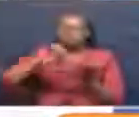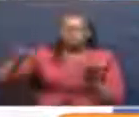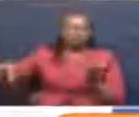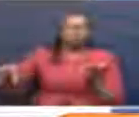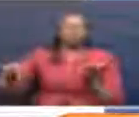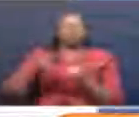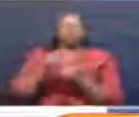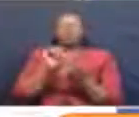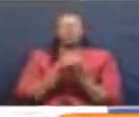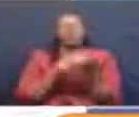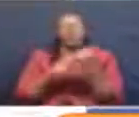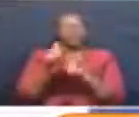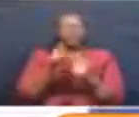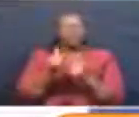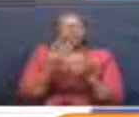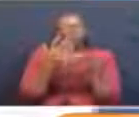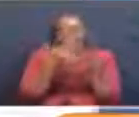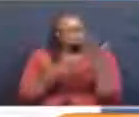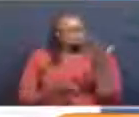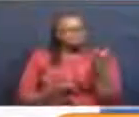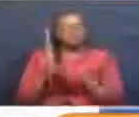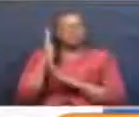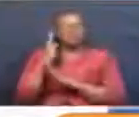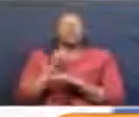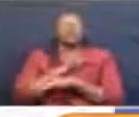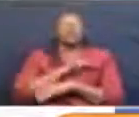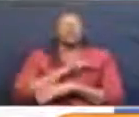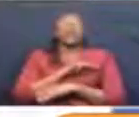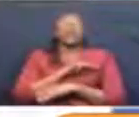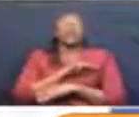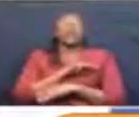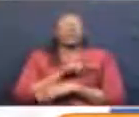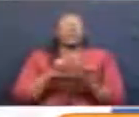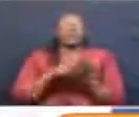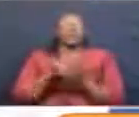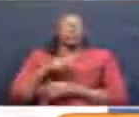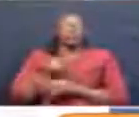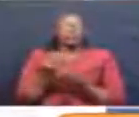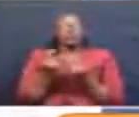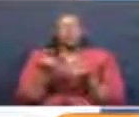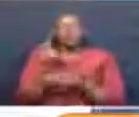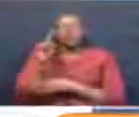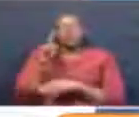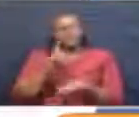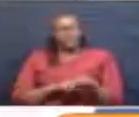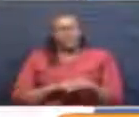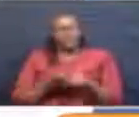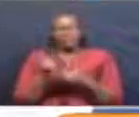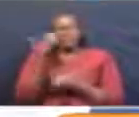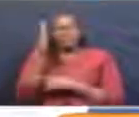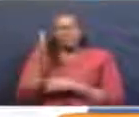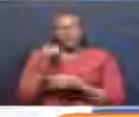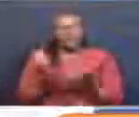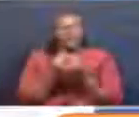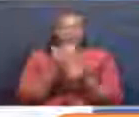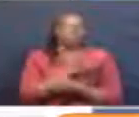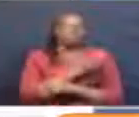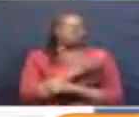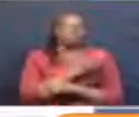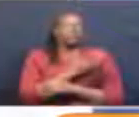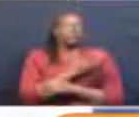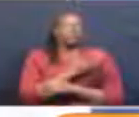this kind of an operation. These are things as of security nature and they will be addressed at the right time. But it never happened